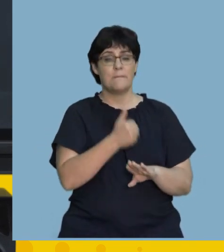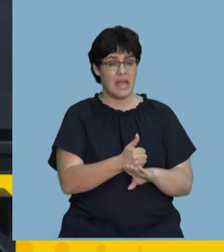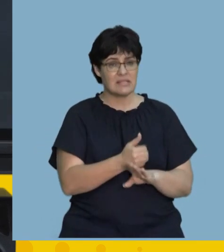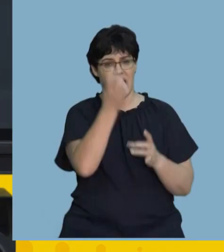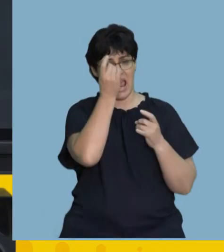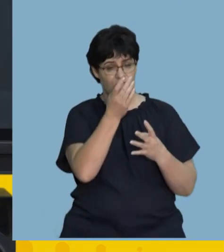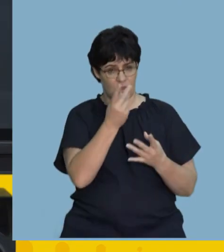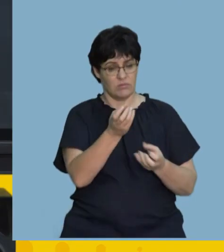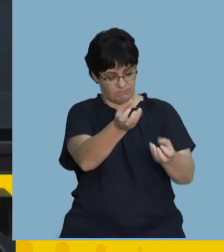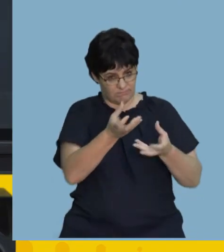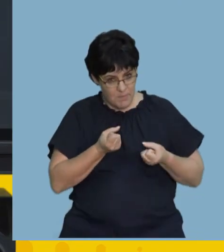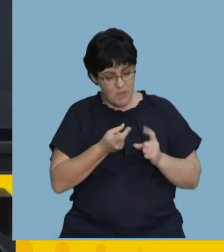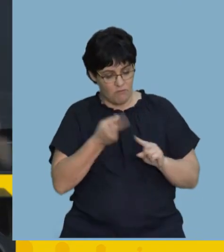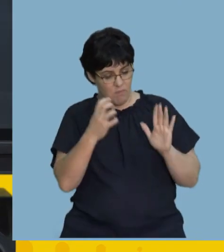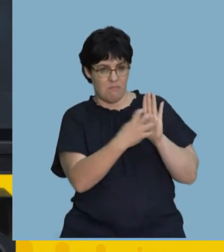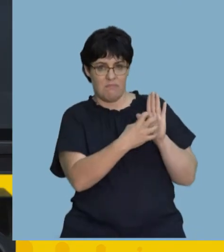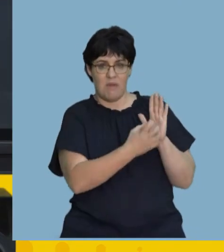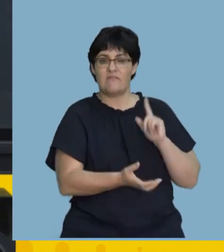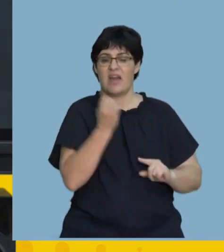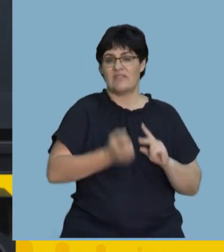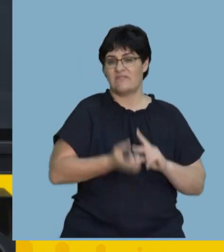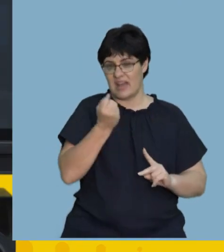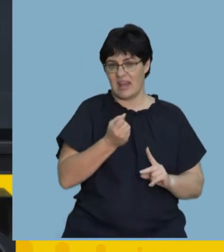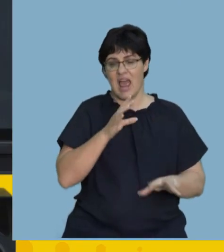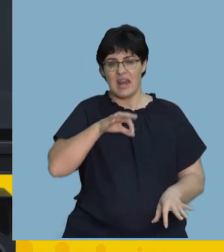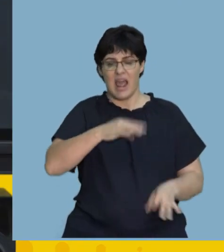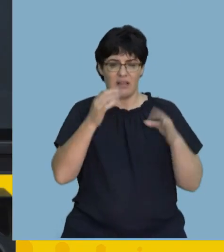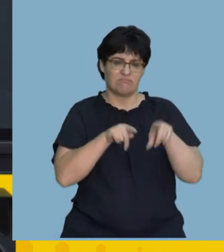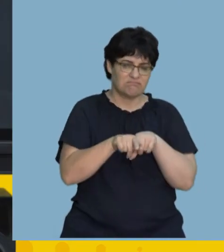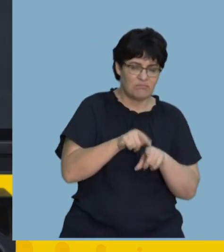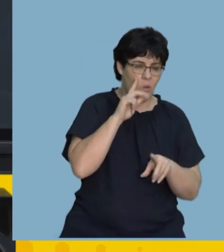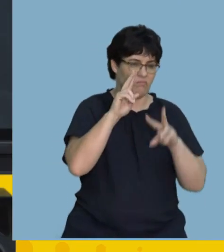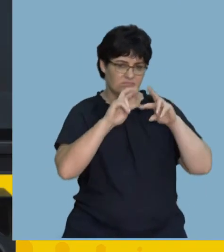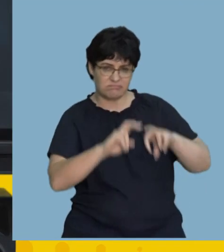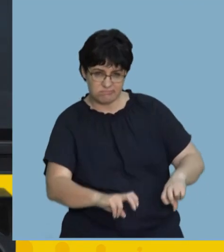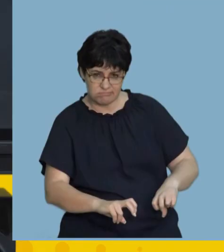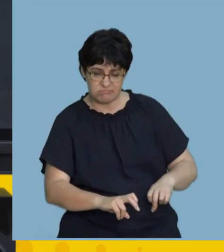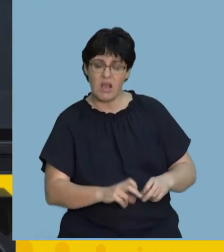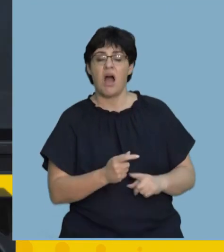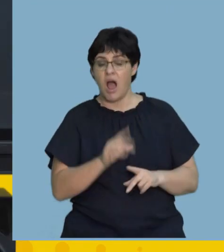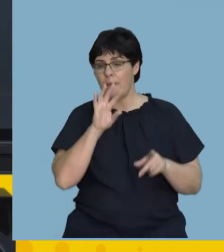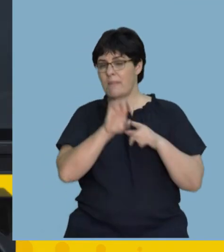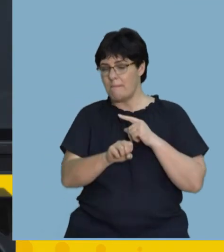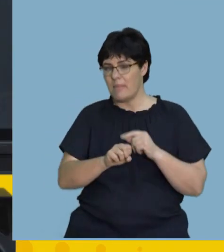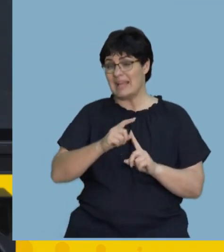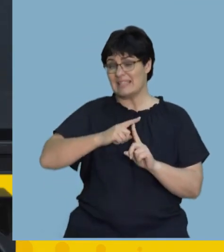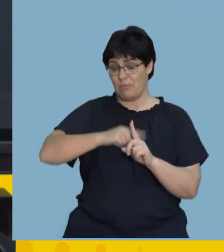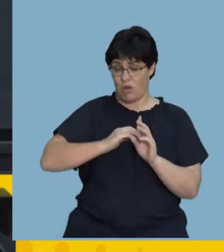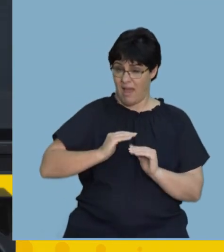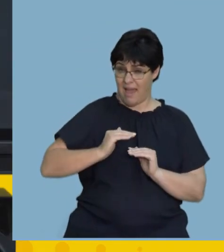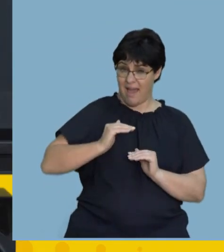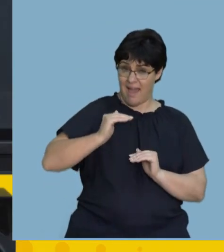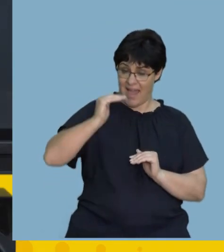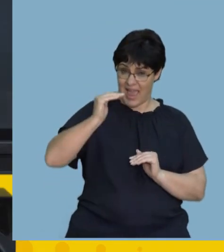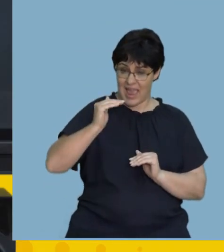obtained in terms of the findings in the experiment or investigation, we realized that as temperature gets higher and higher, the time that